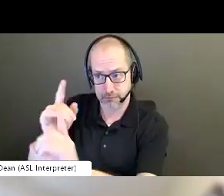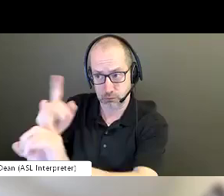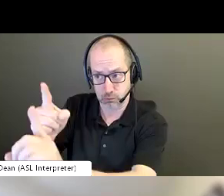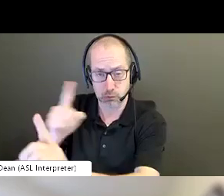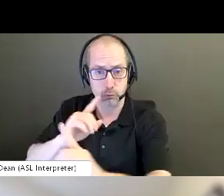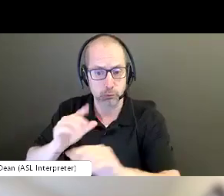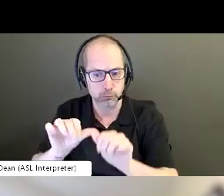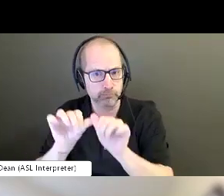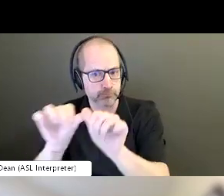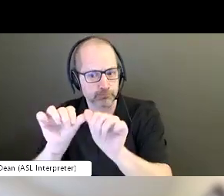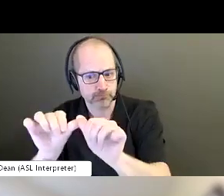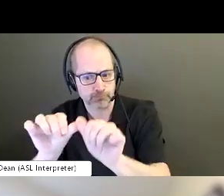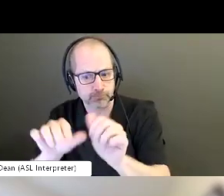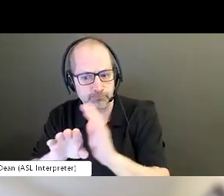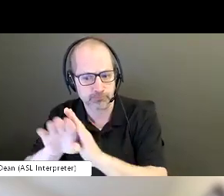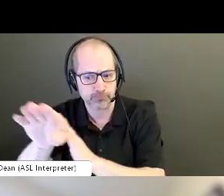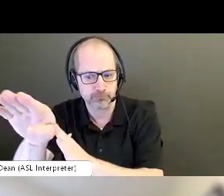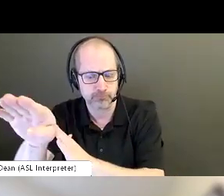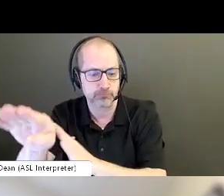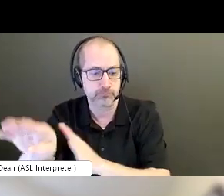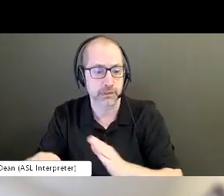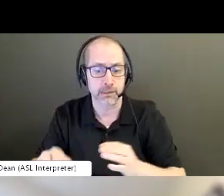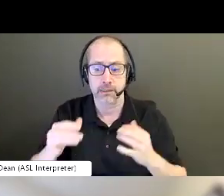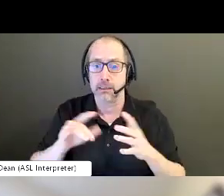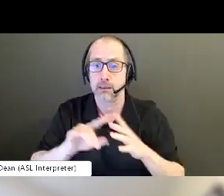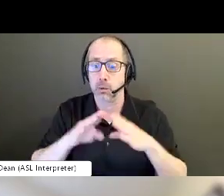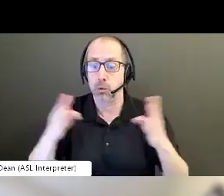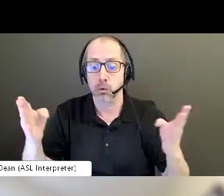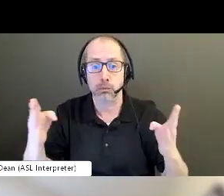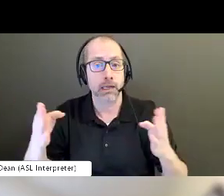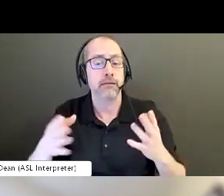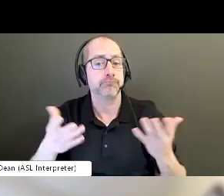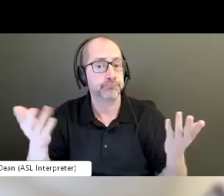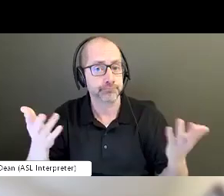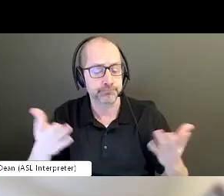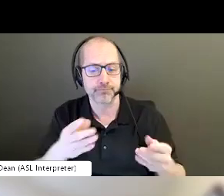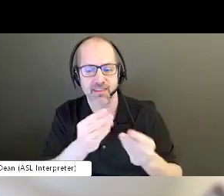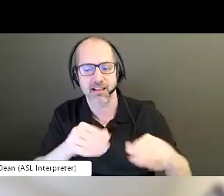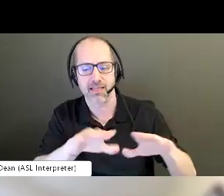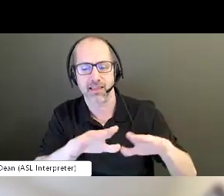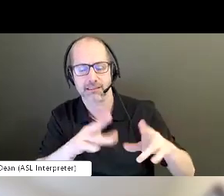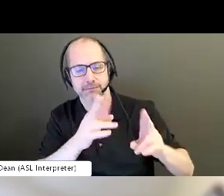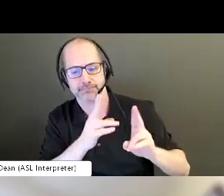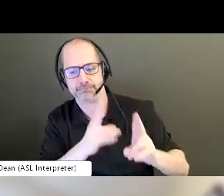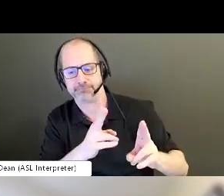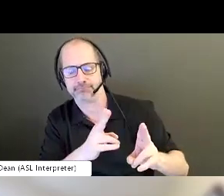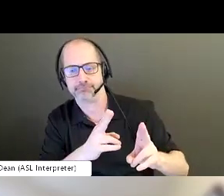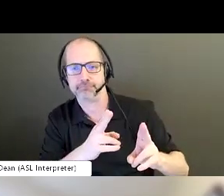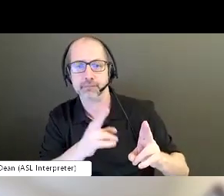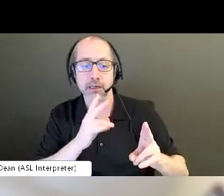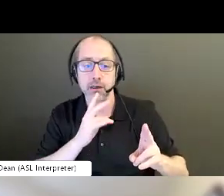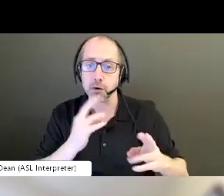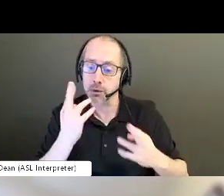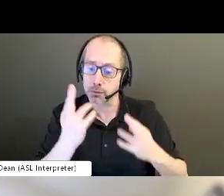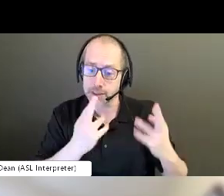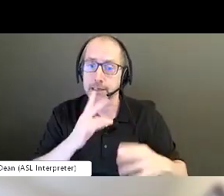To begin, we want to provide our land acknowledgement. We acknowledge that we gather on the traditional territory of a number